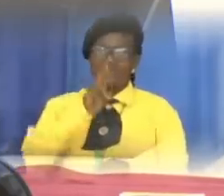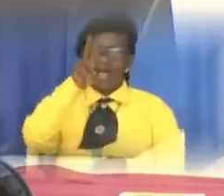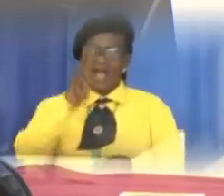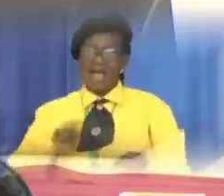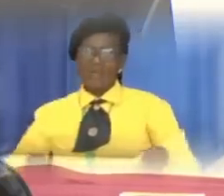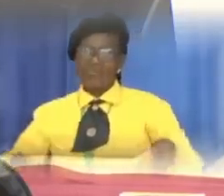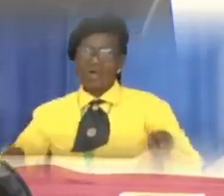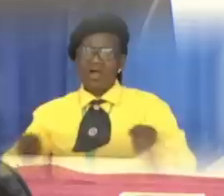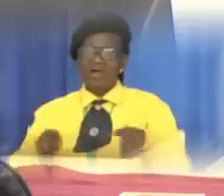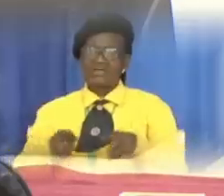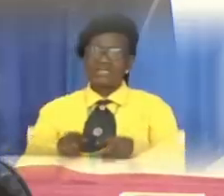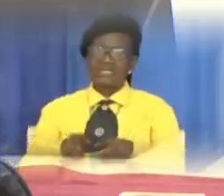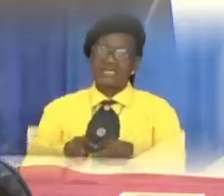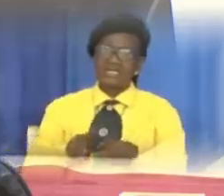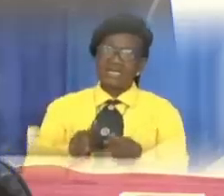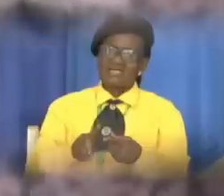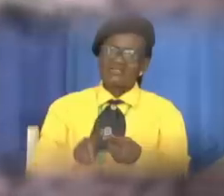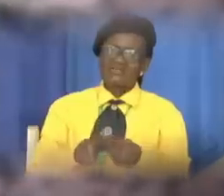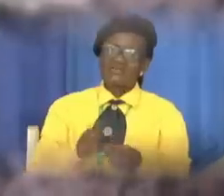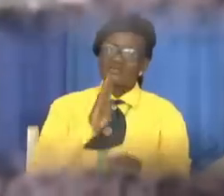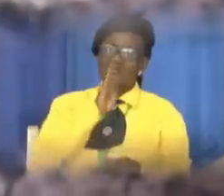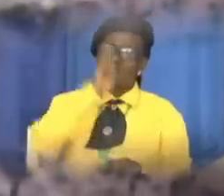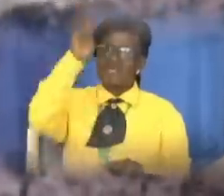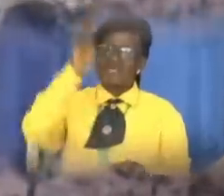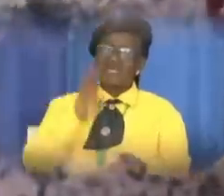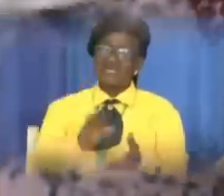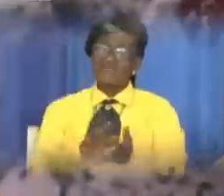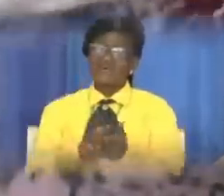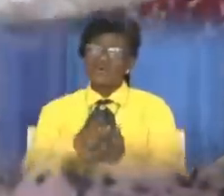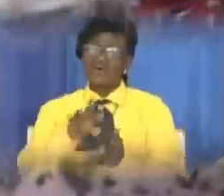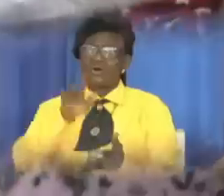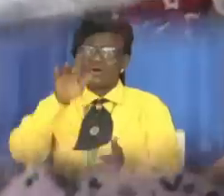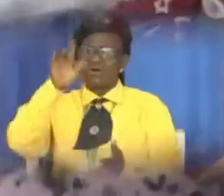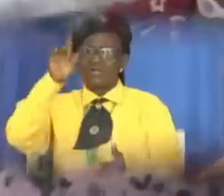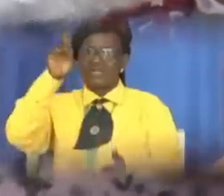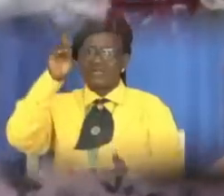You are worthy to be